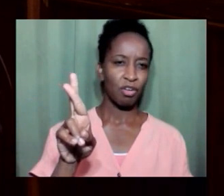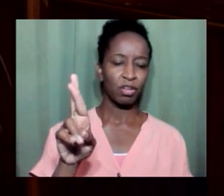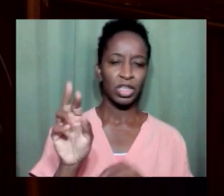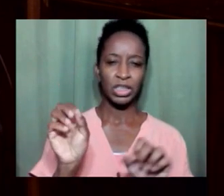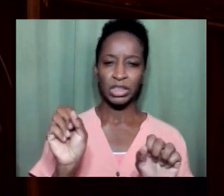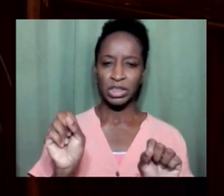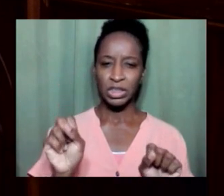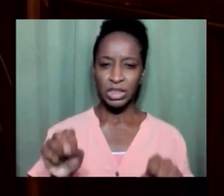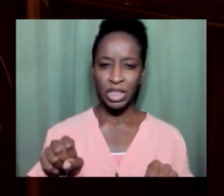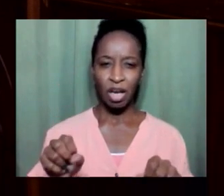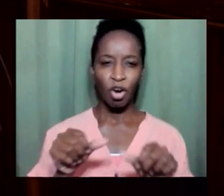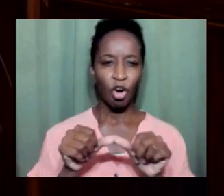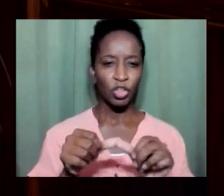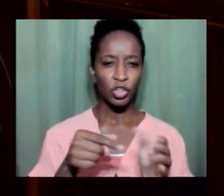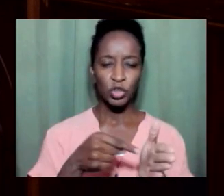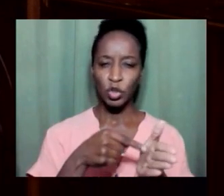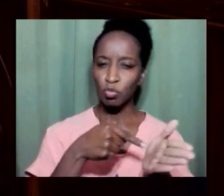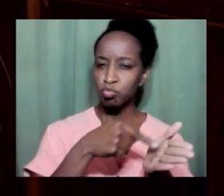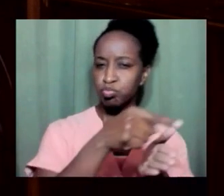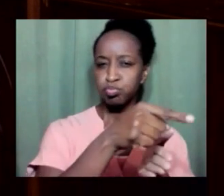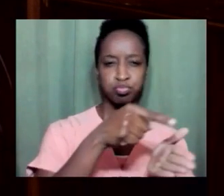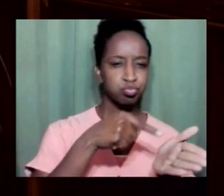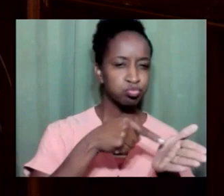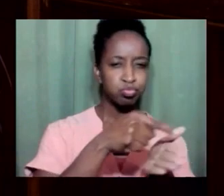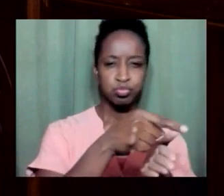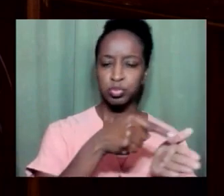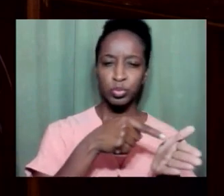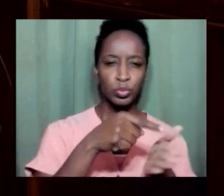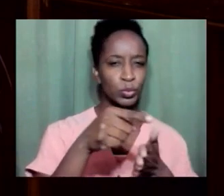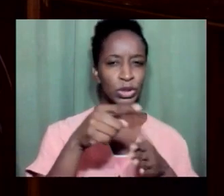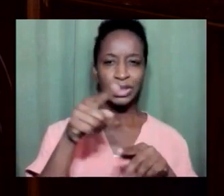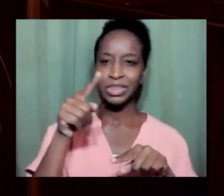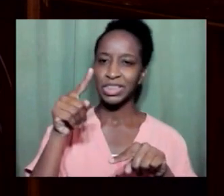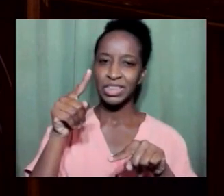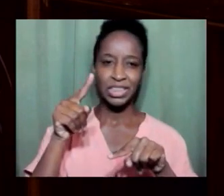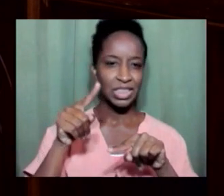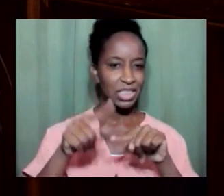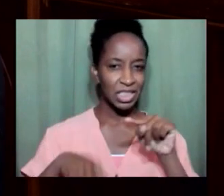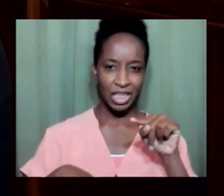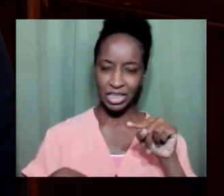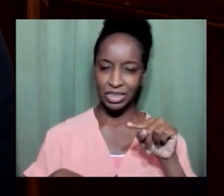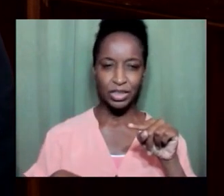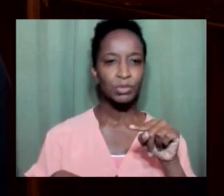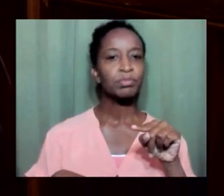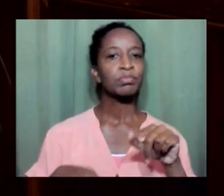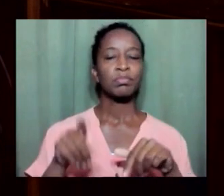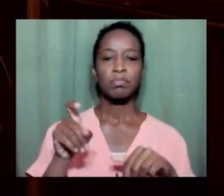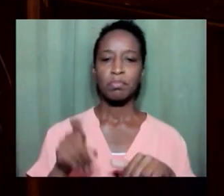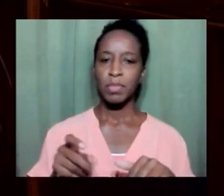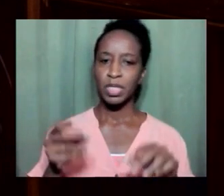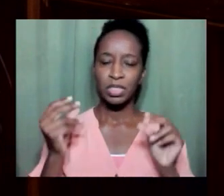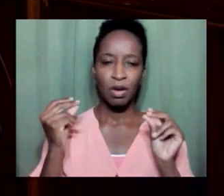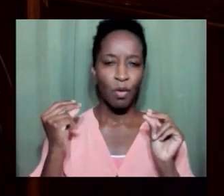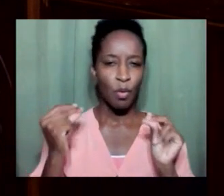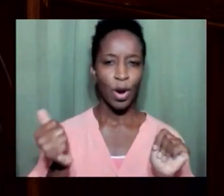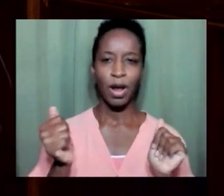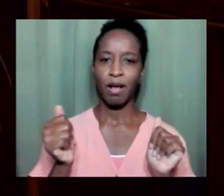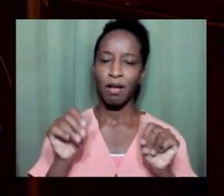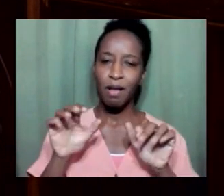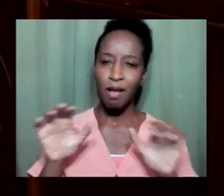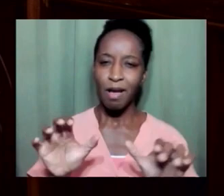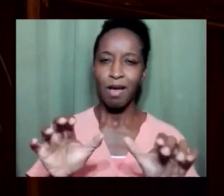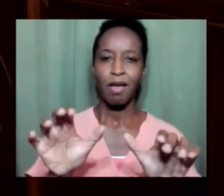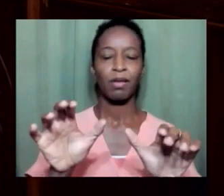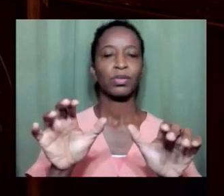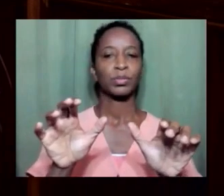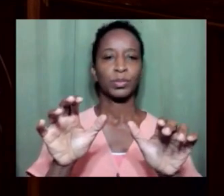service and that we needed to take action urgently, because what was left was